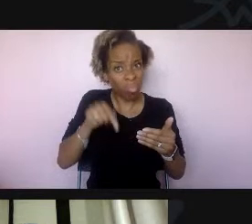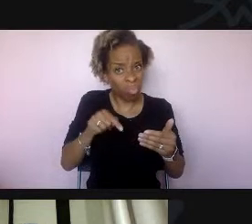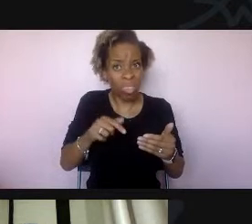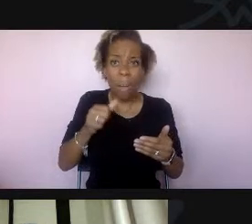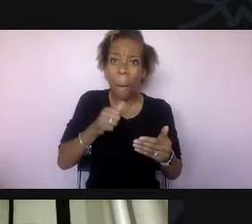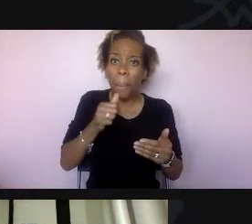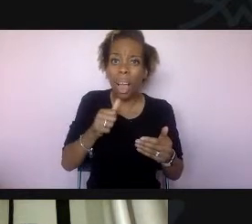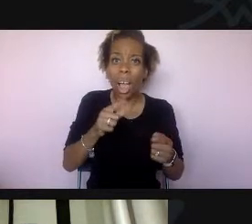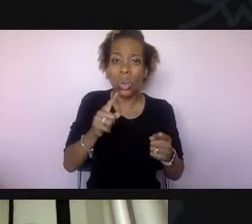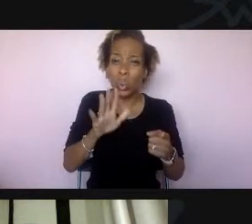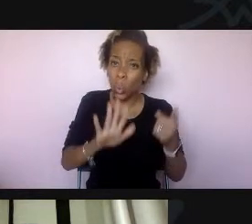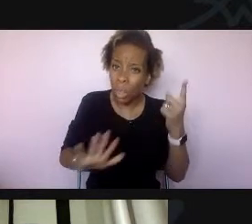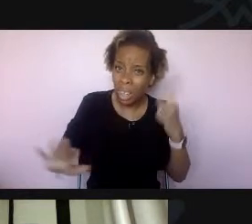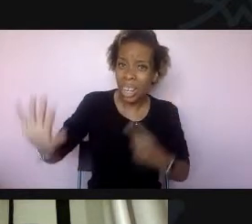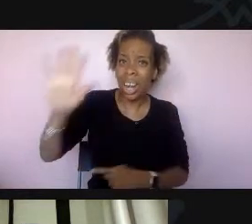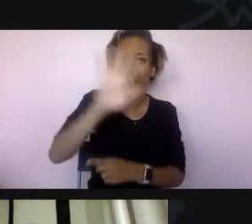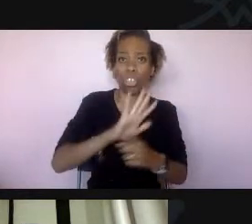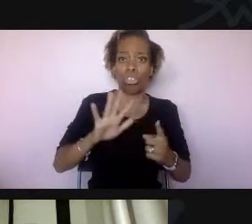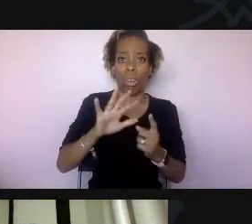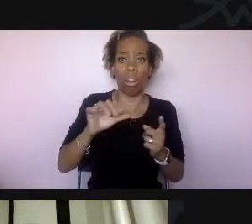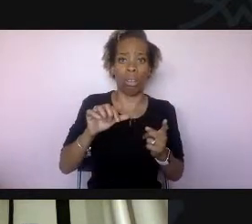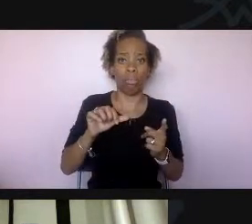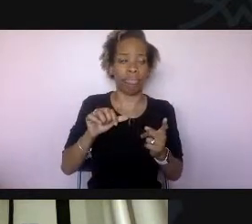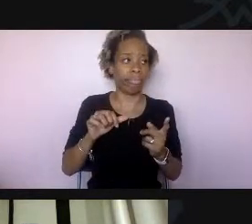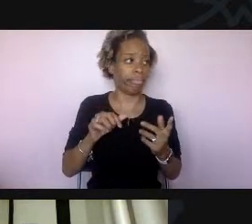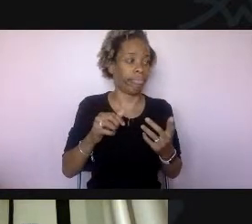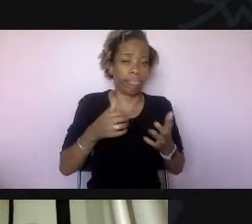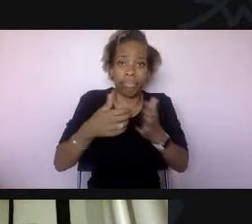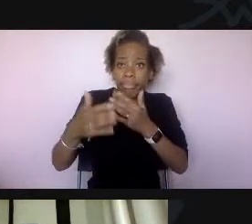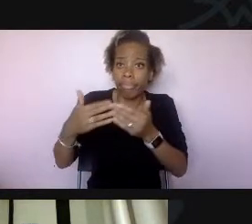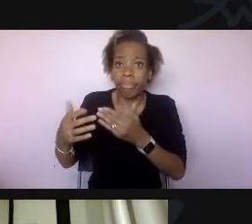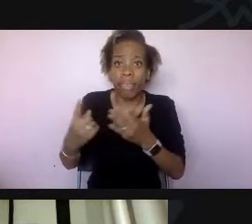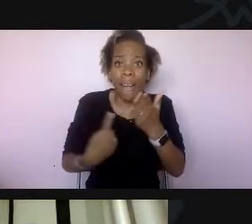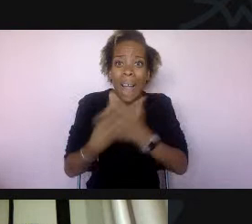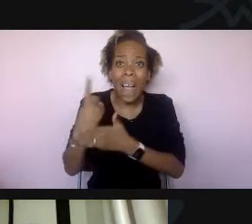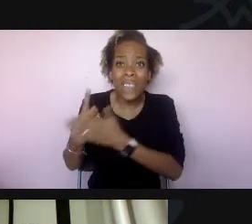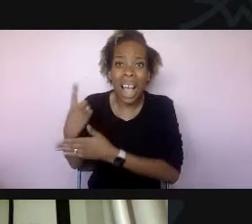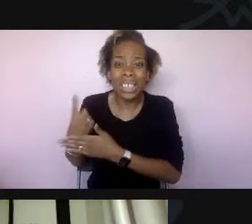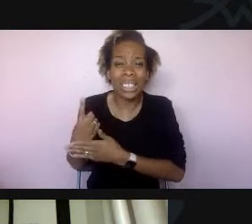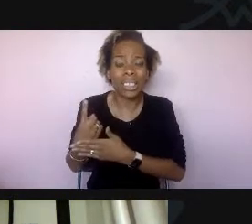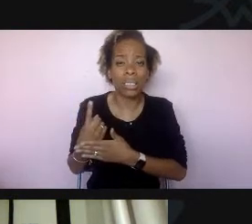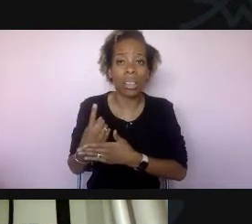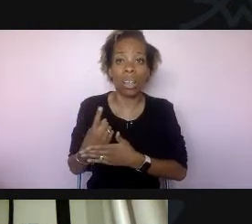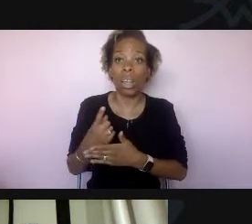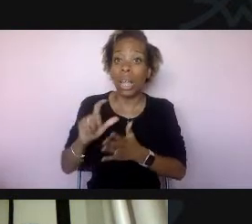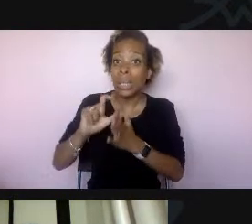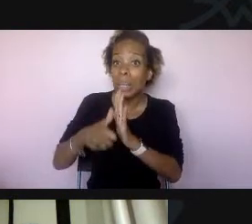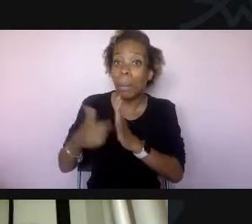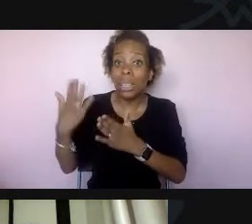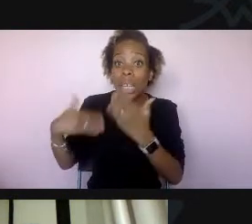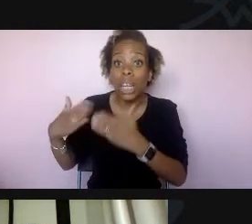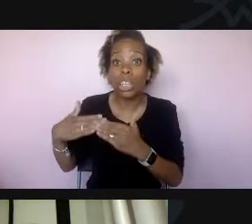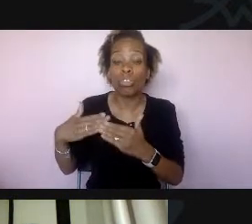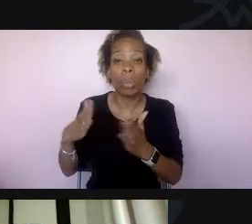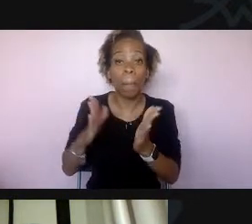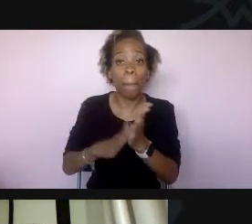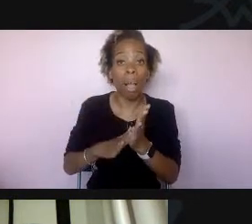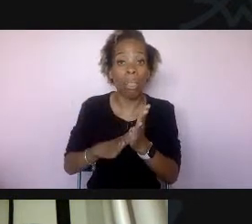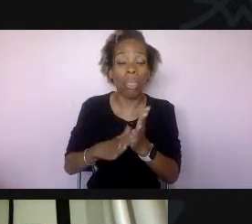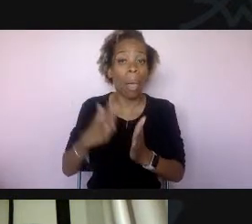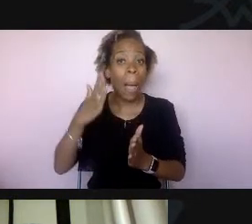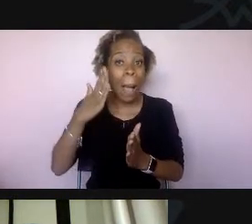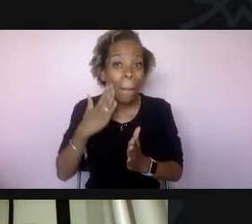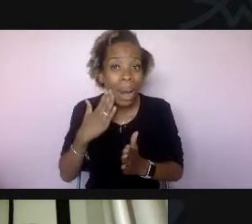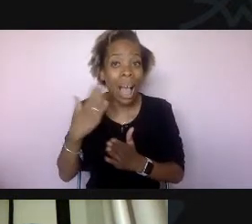to events of national consequence, such as Black History Month, Disability History Month, LGBT plus History Month, linking on